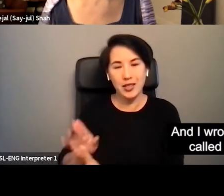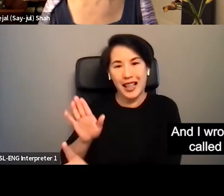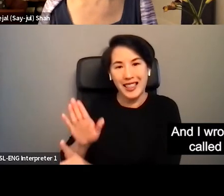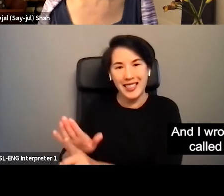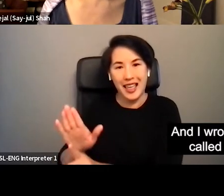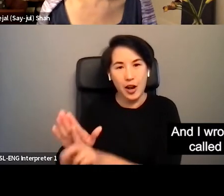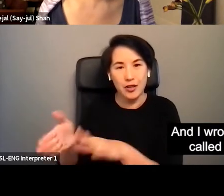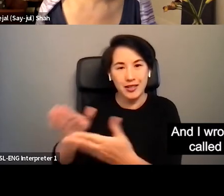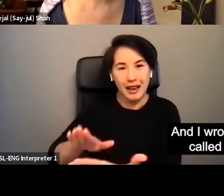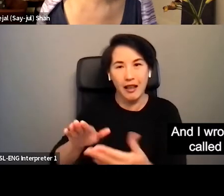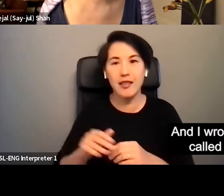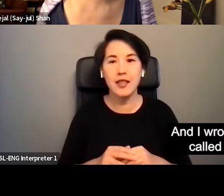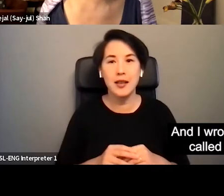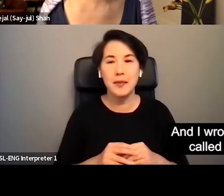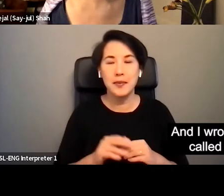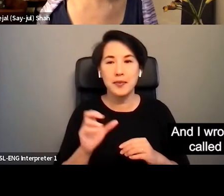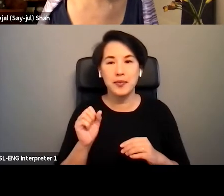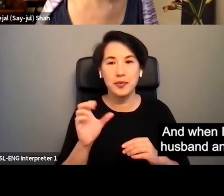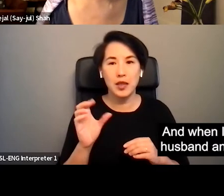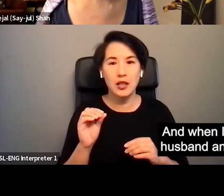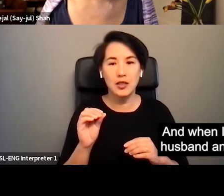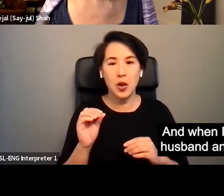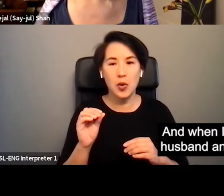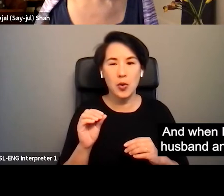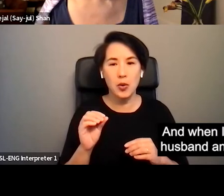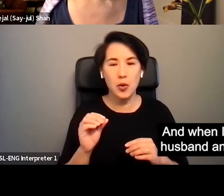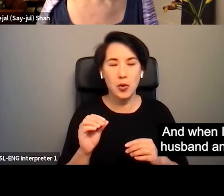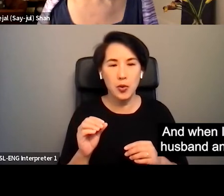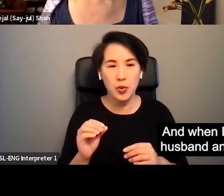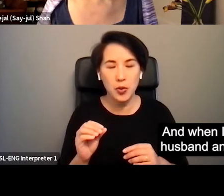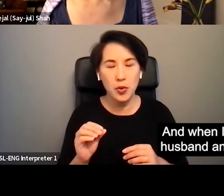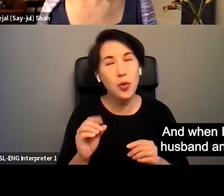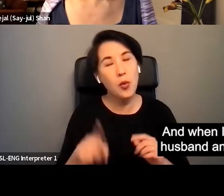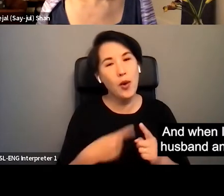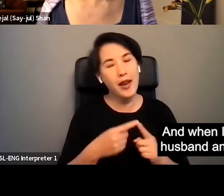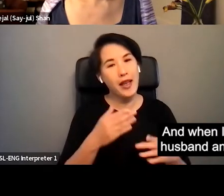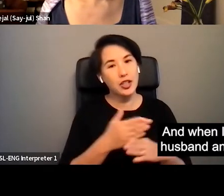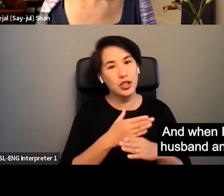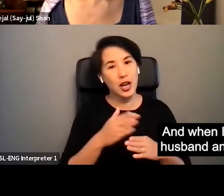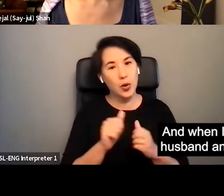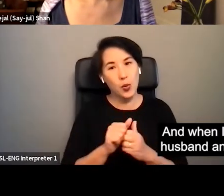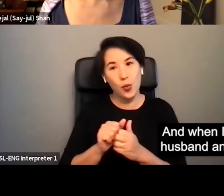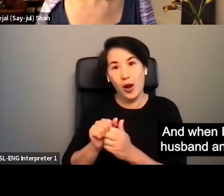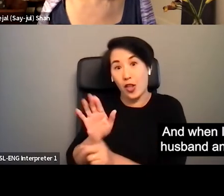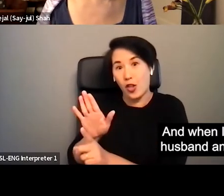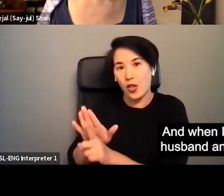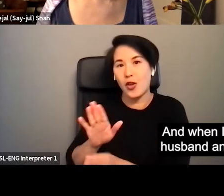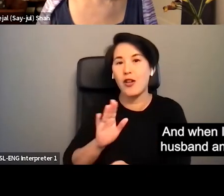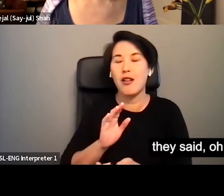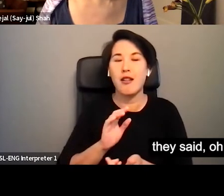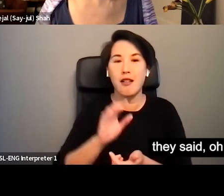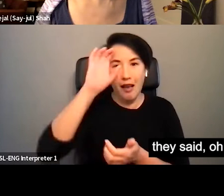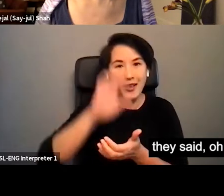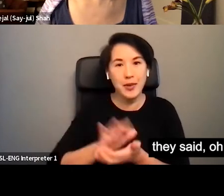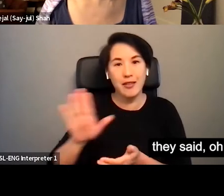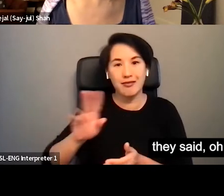death. And I wrote this essay, it's called Street Scene. And when I shared it with her husband and his second wife,